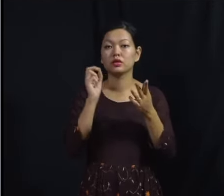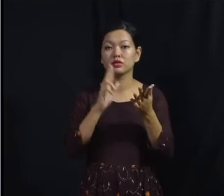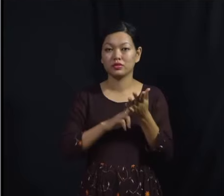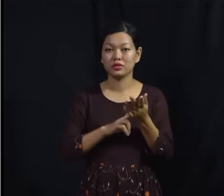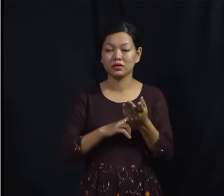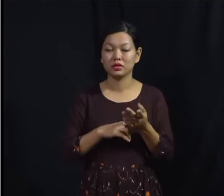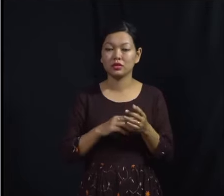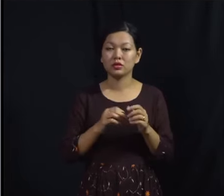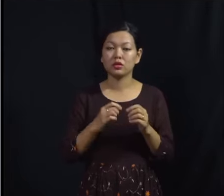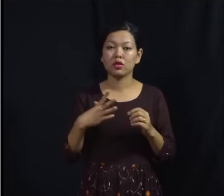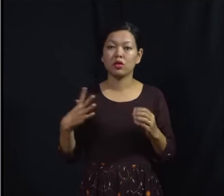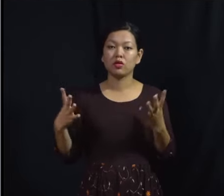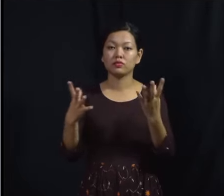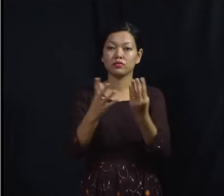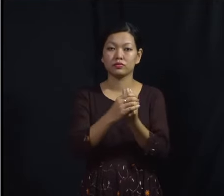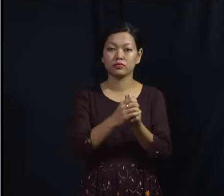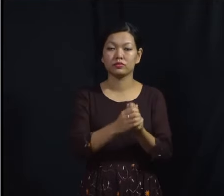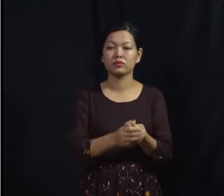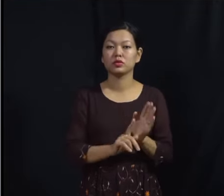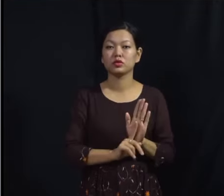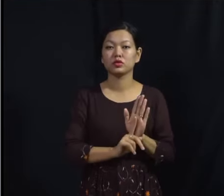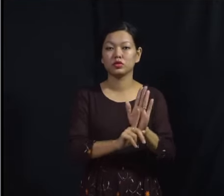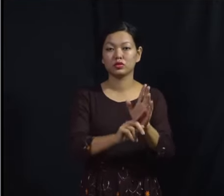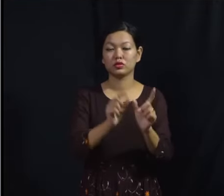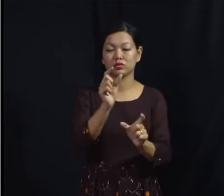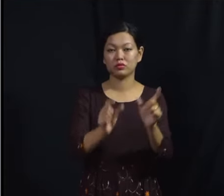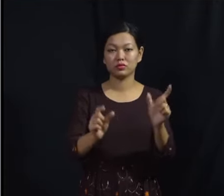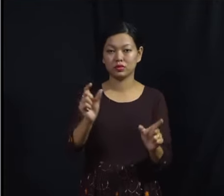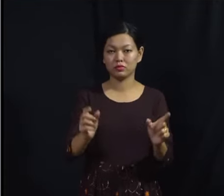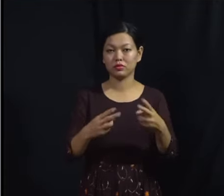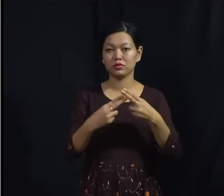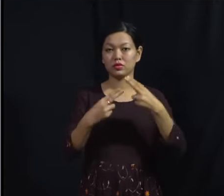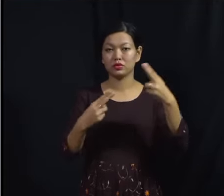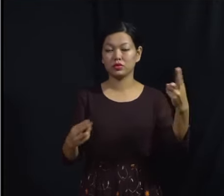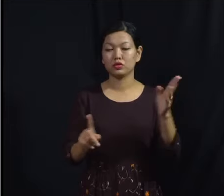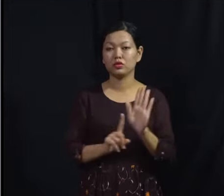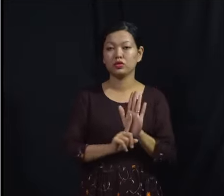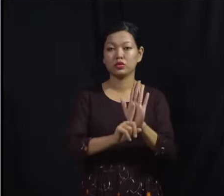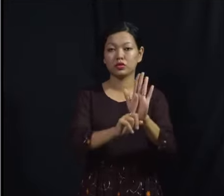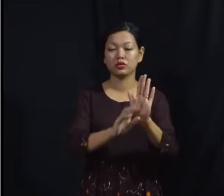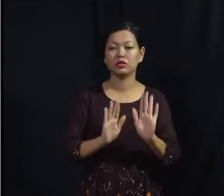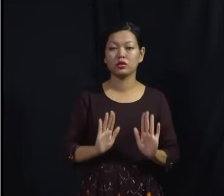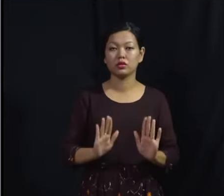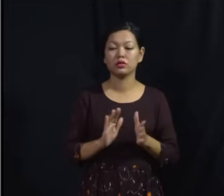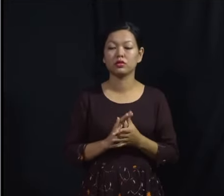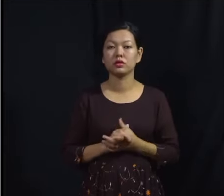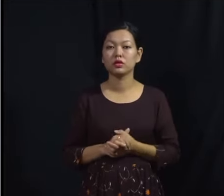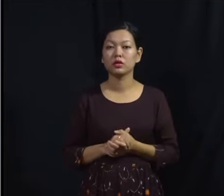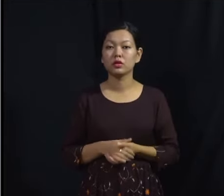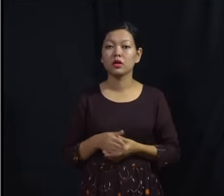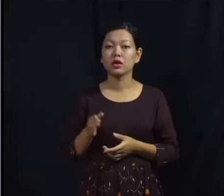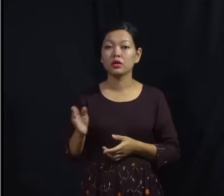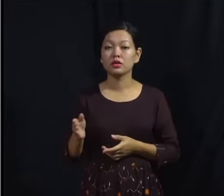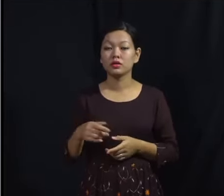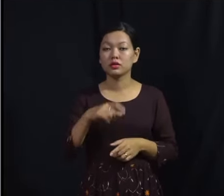in the neighborhood, society, or the world at large. So from that line, we are going to take a look at the